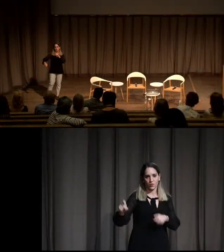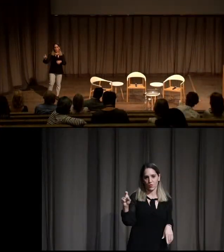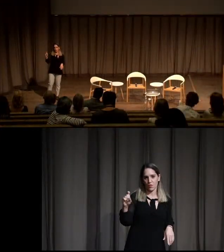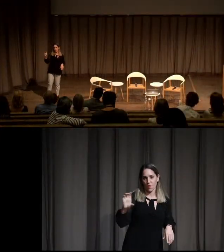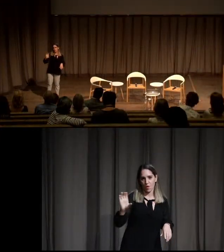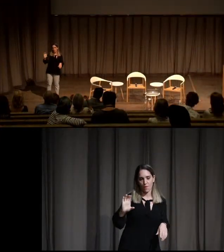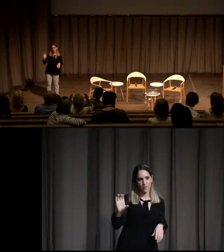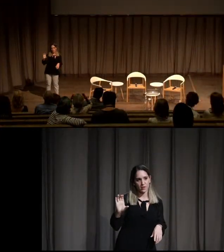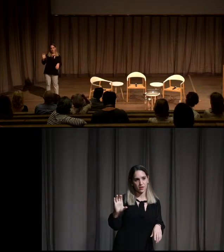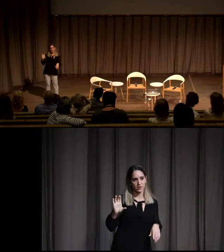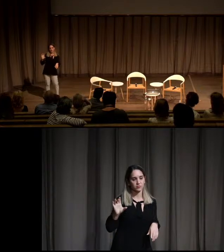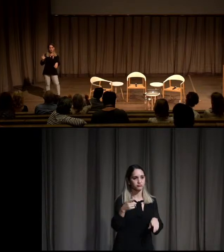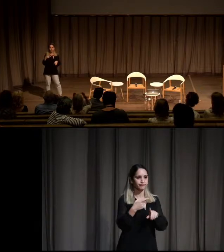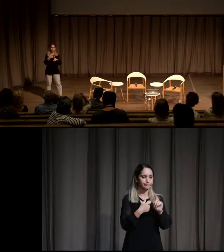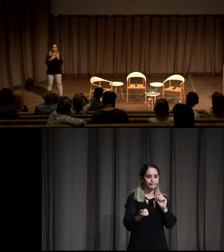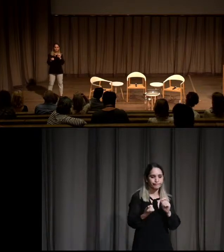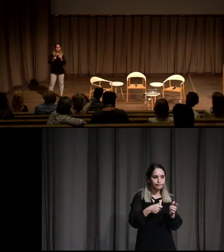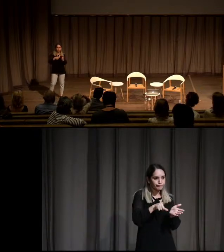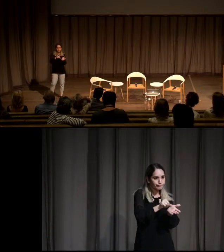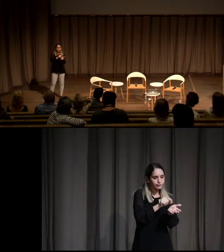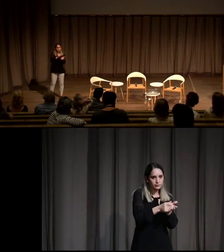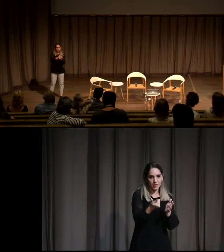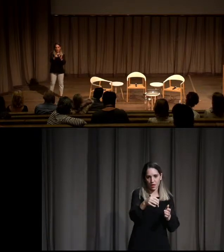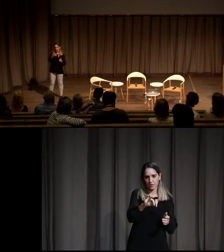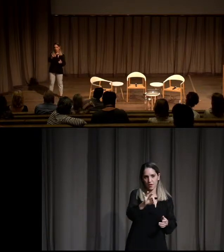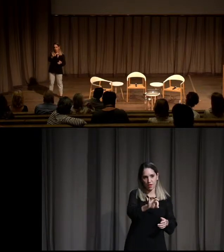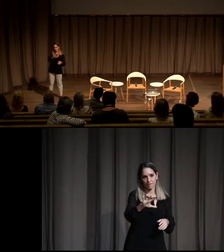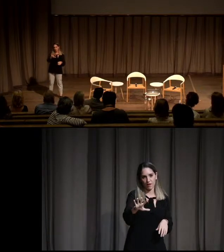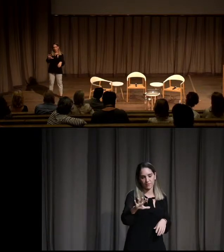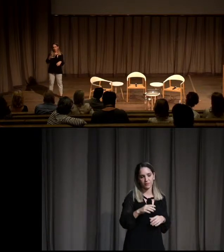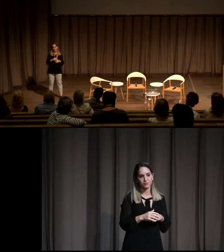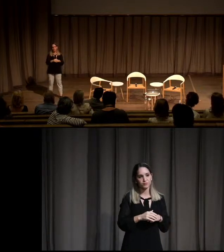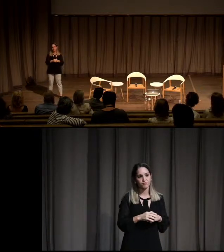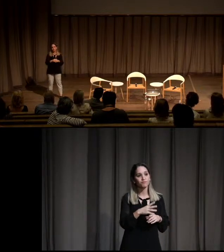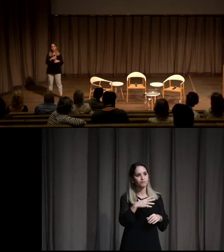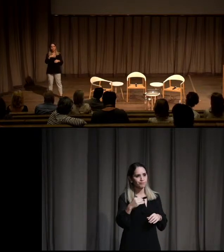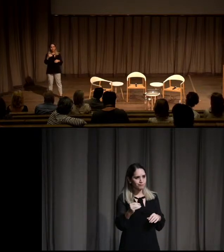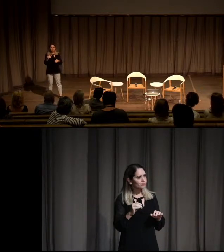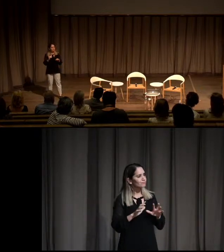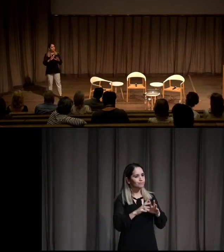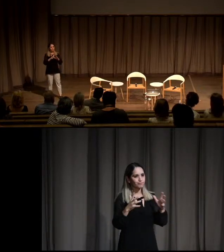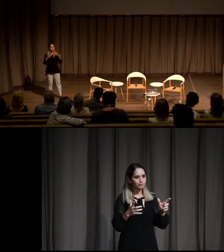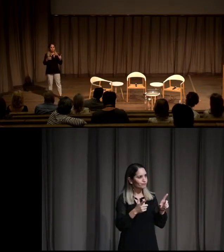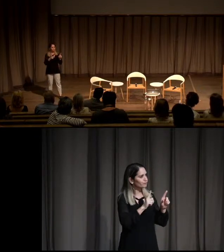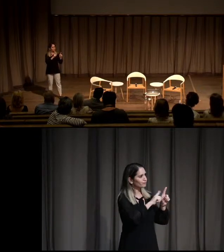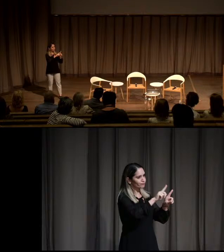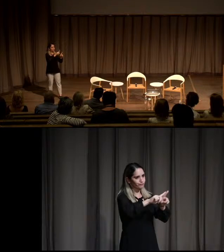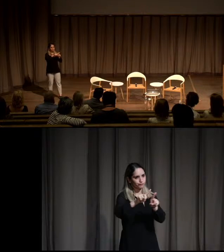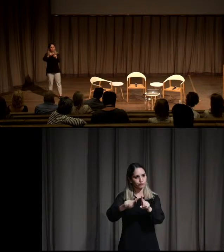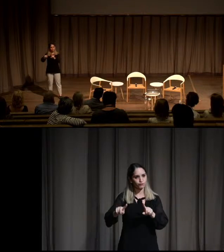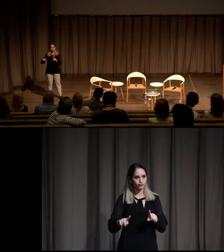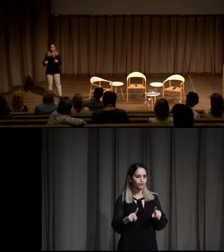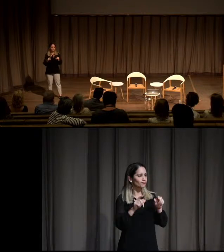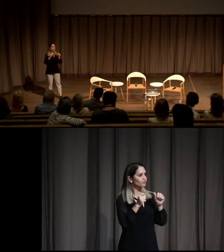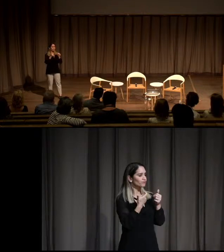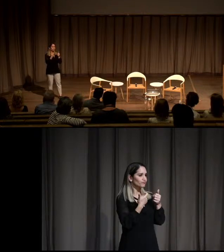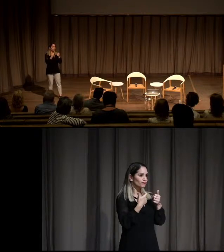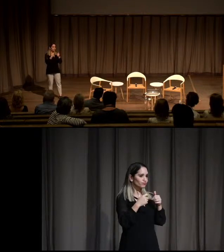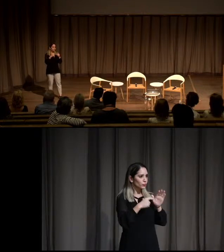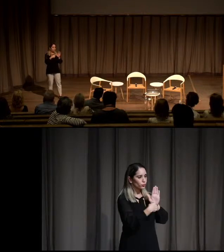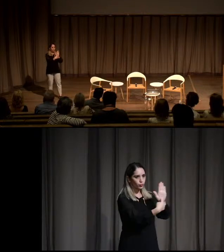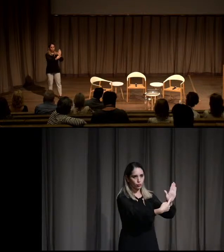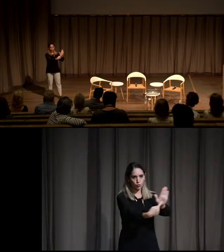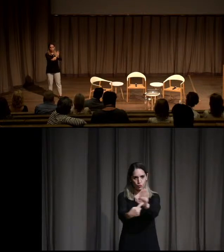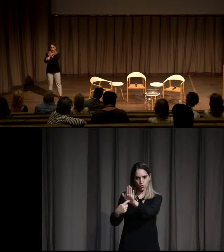by Grassfield Press in 1995, and she has curated numerous exhibitions and is the curator